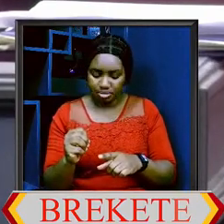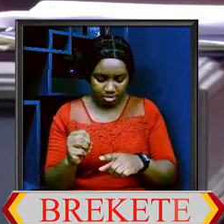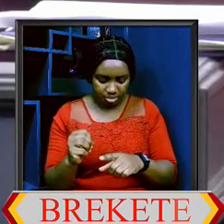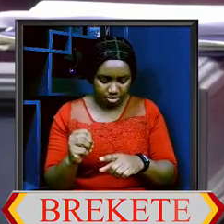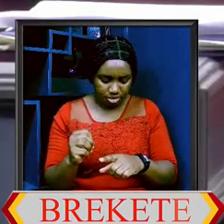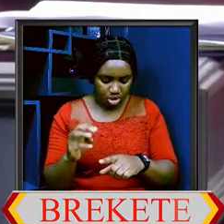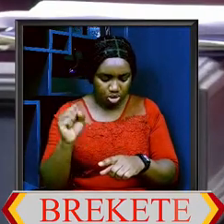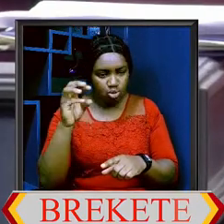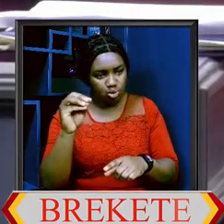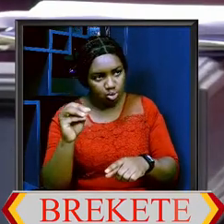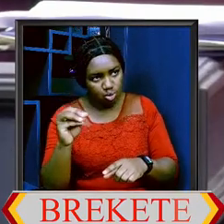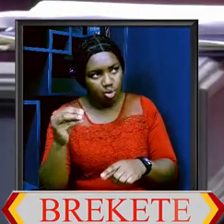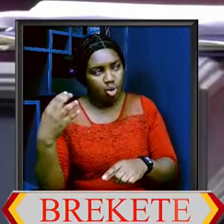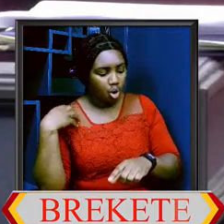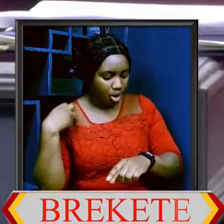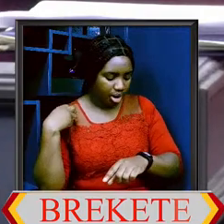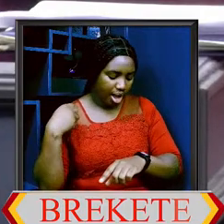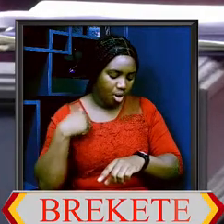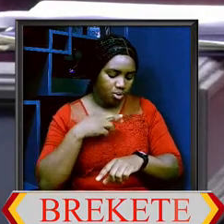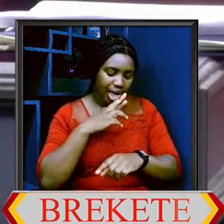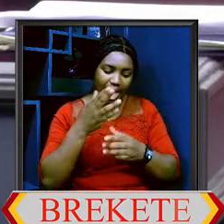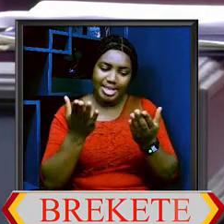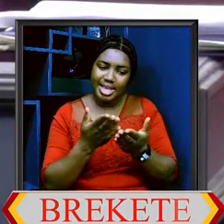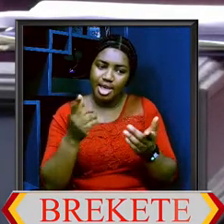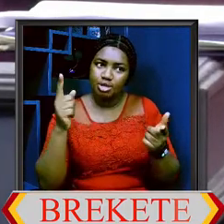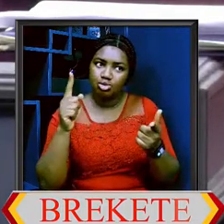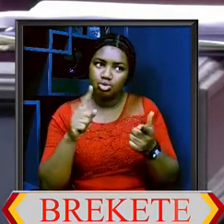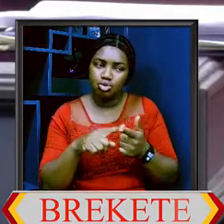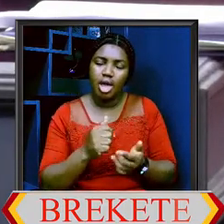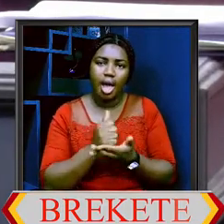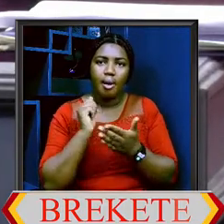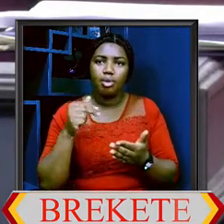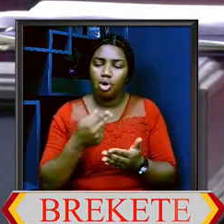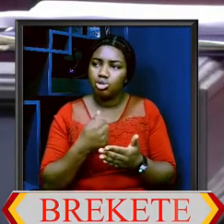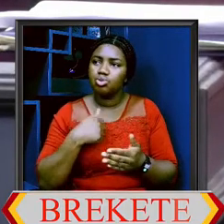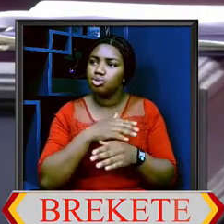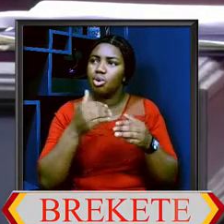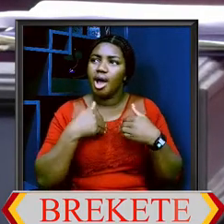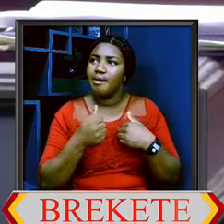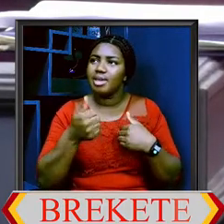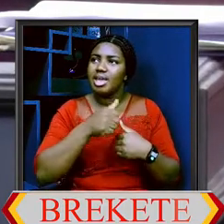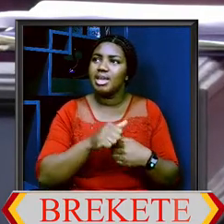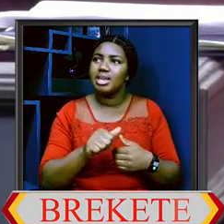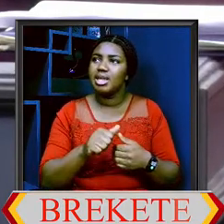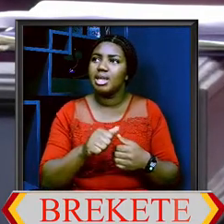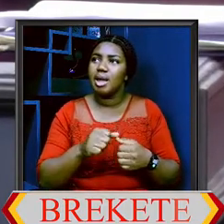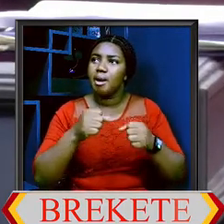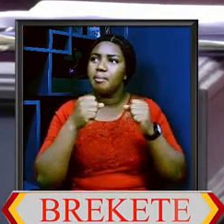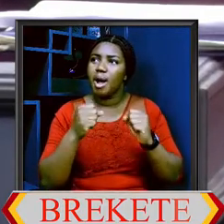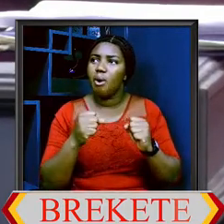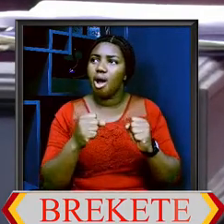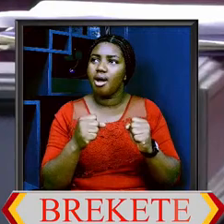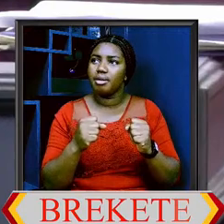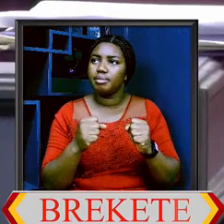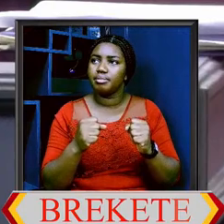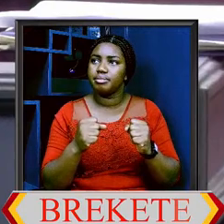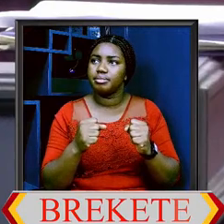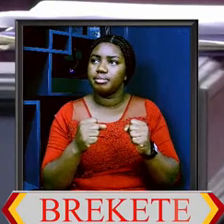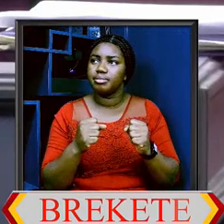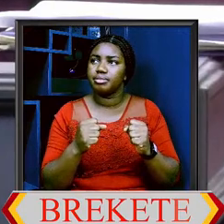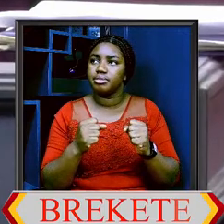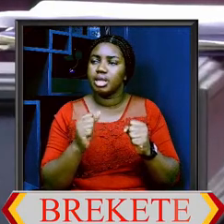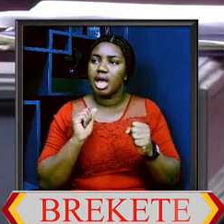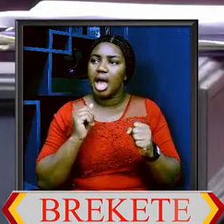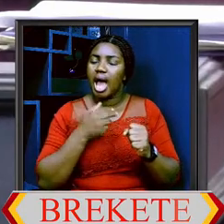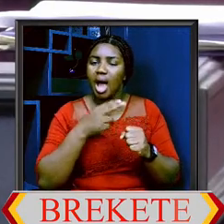them so we are here to help us we don't have any power our